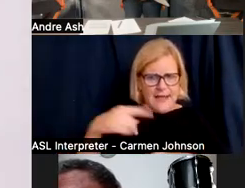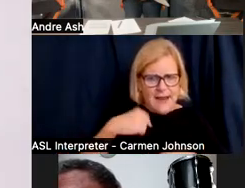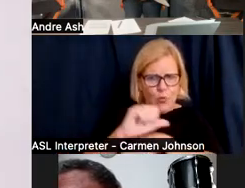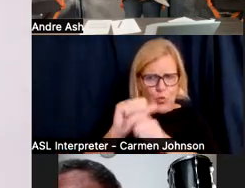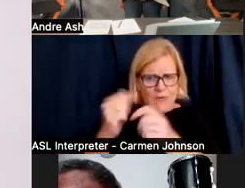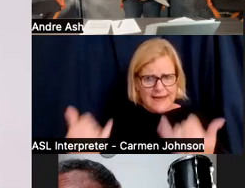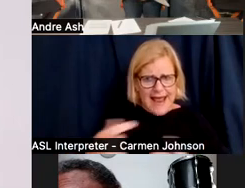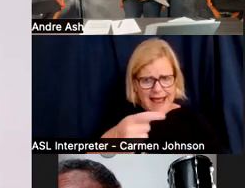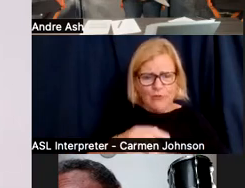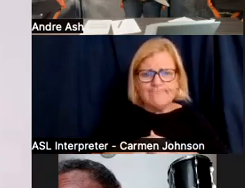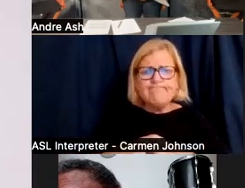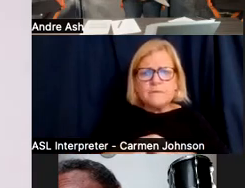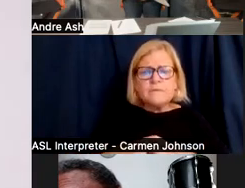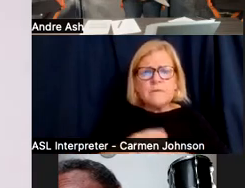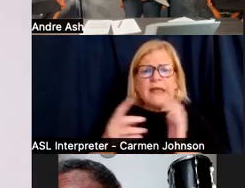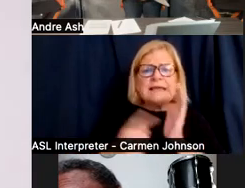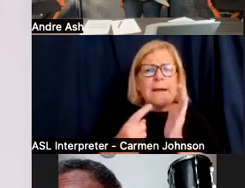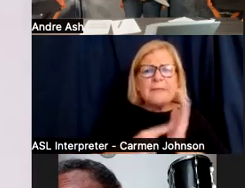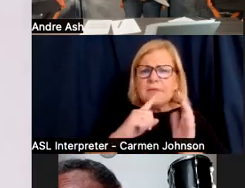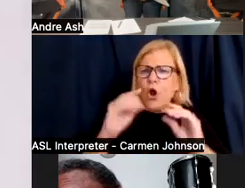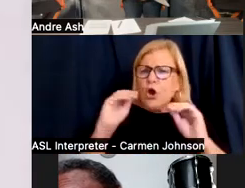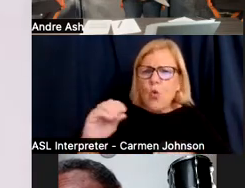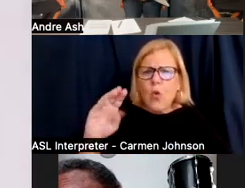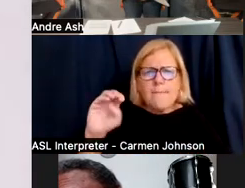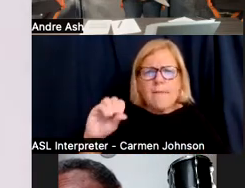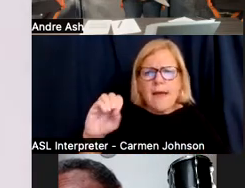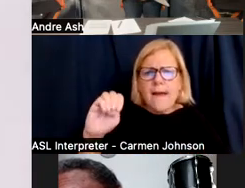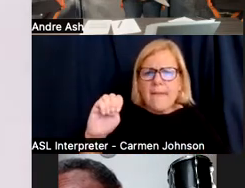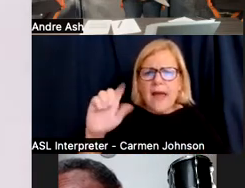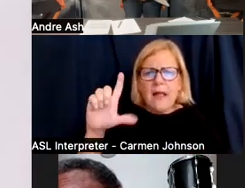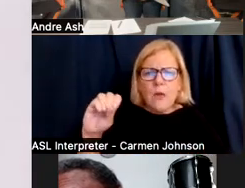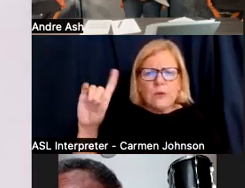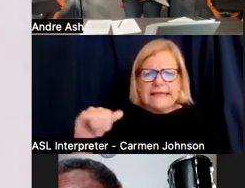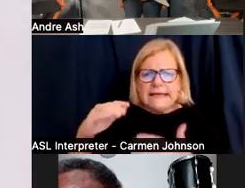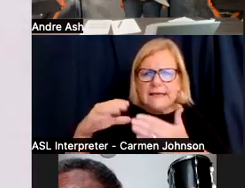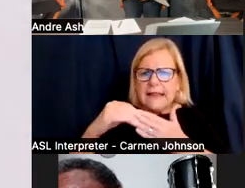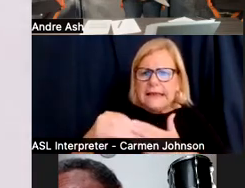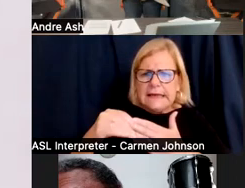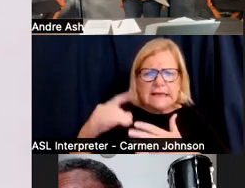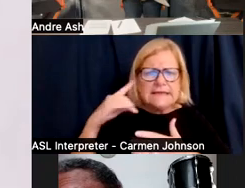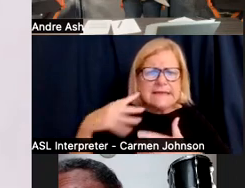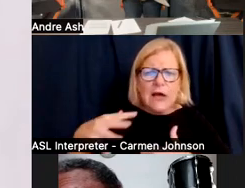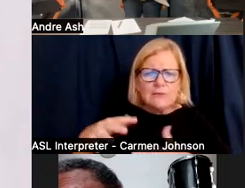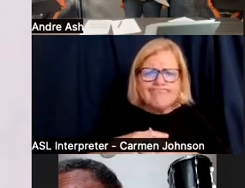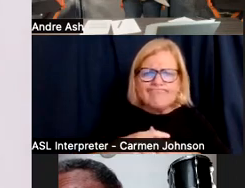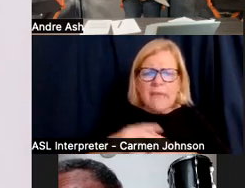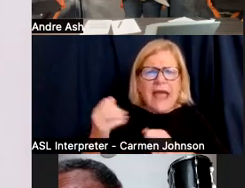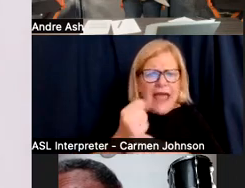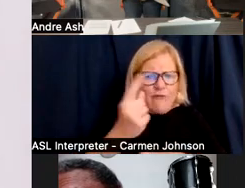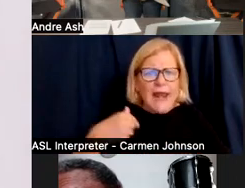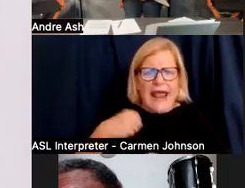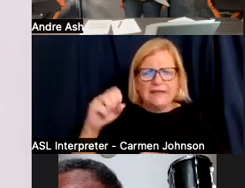now, sometimes there are no melodies, okay? And everybody's playing a solo.